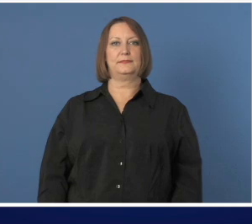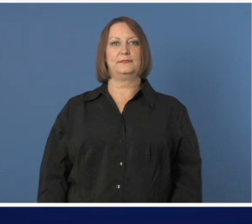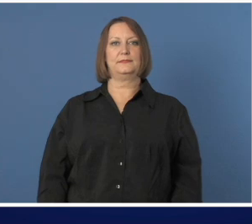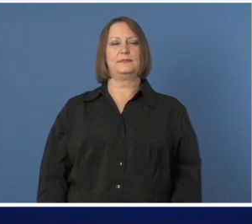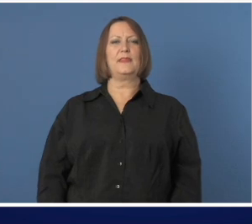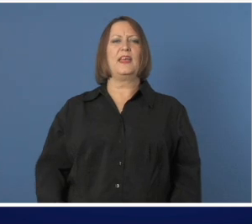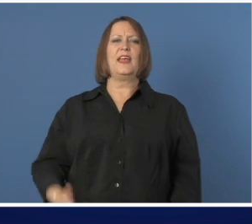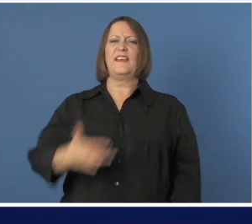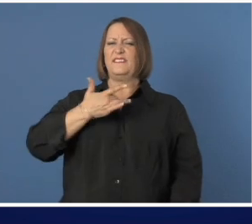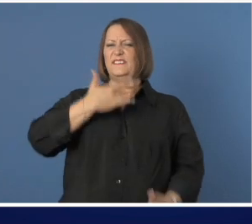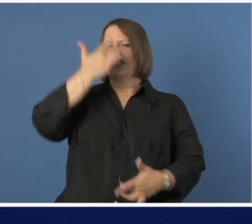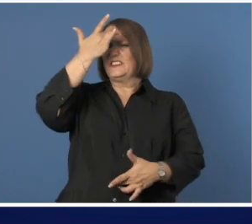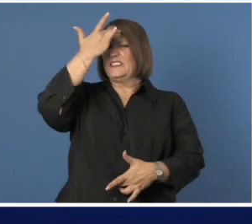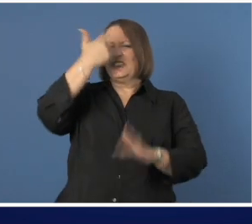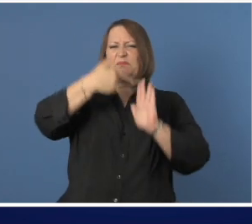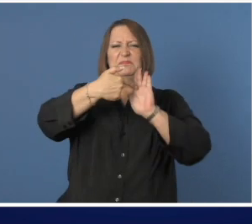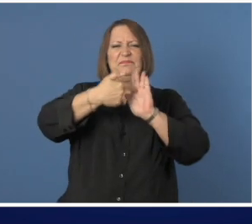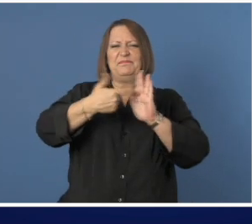symptoms